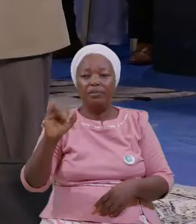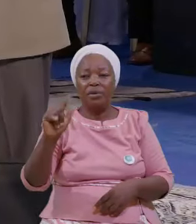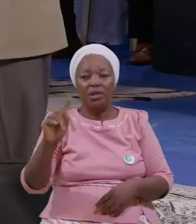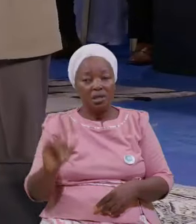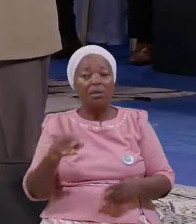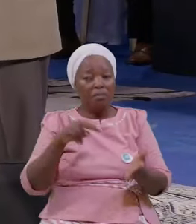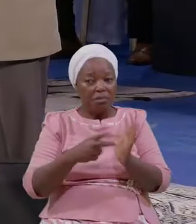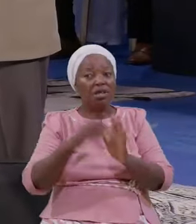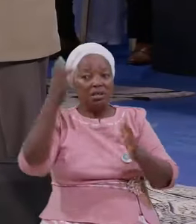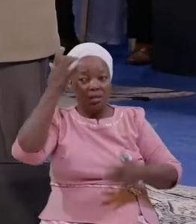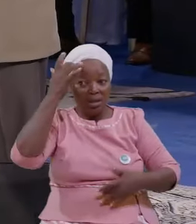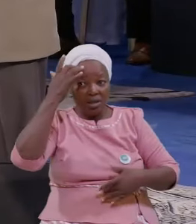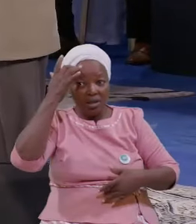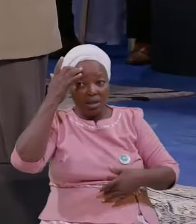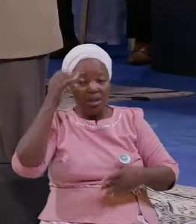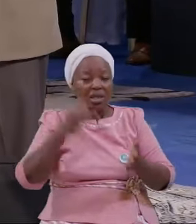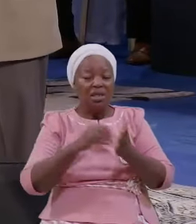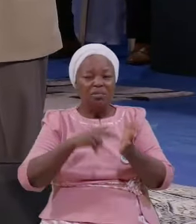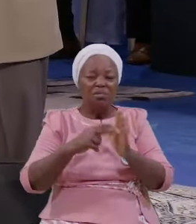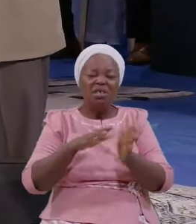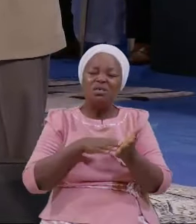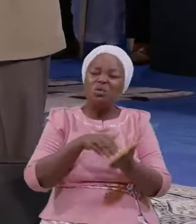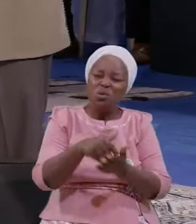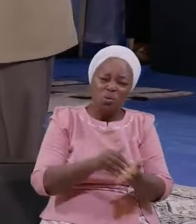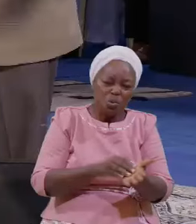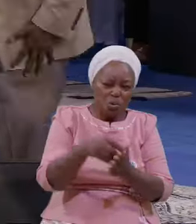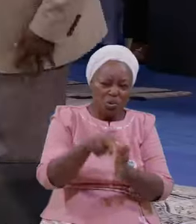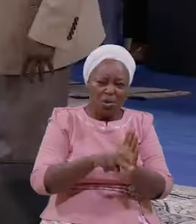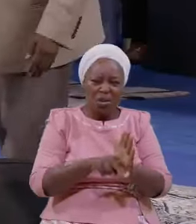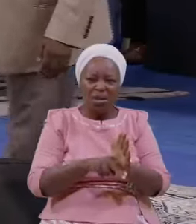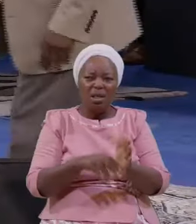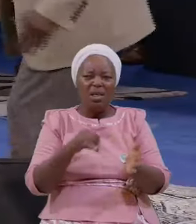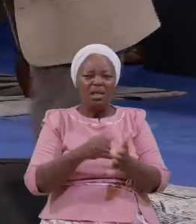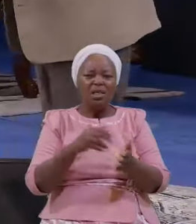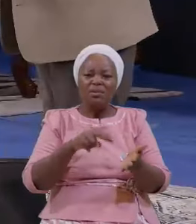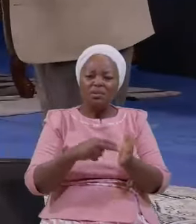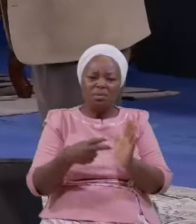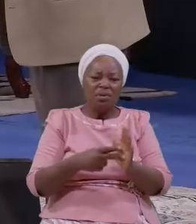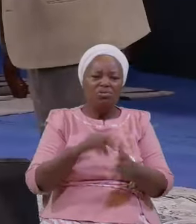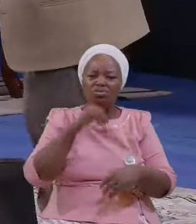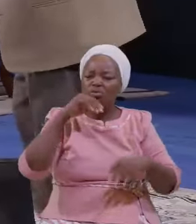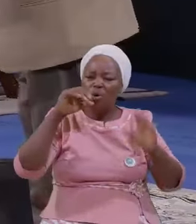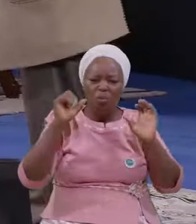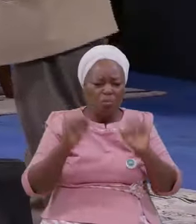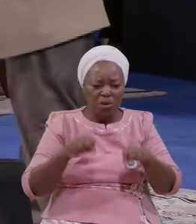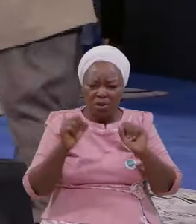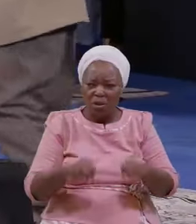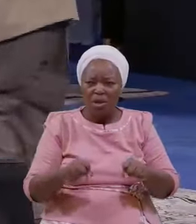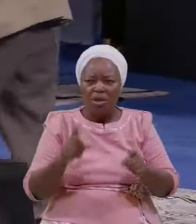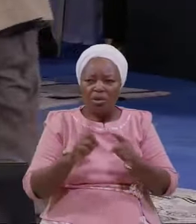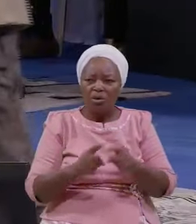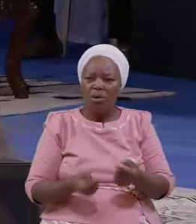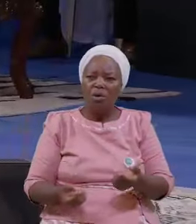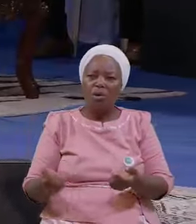means impotence. It means impossibility to rise, to